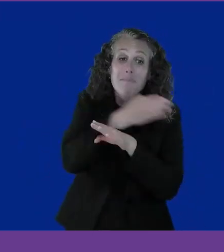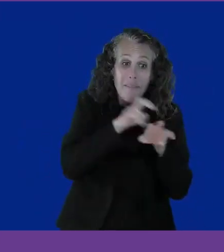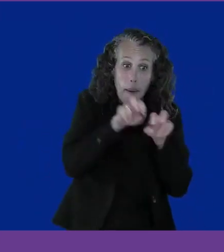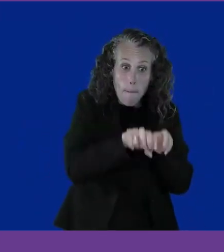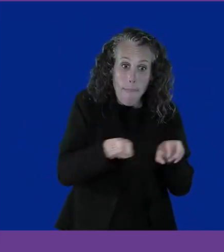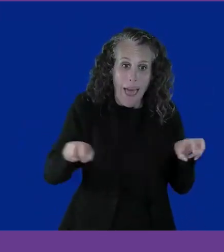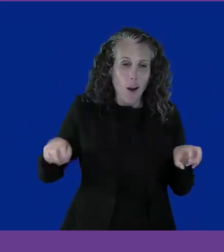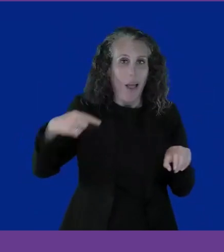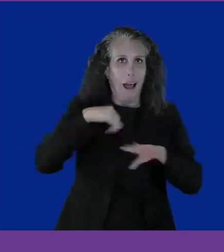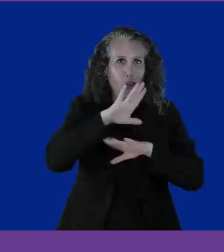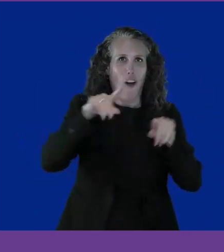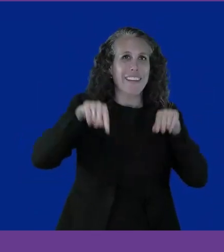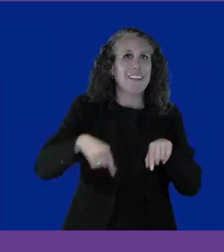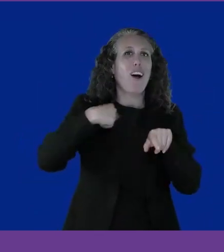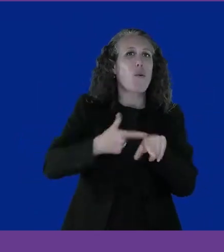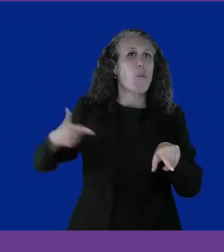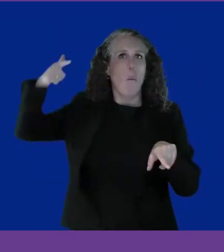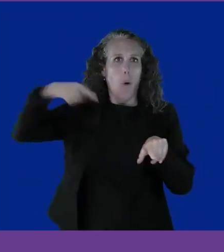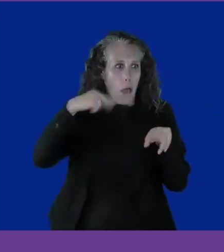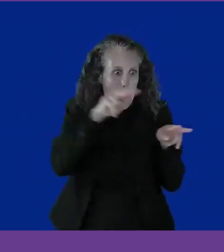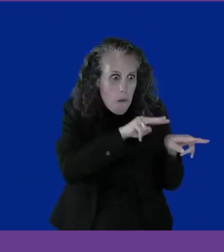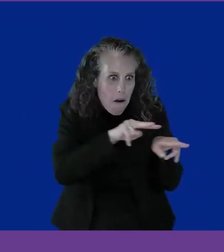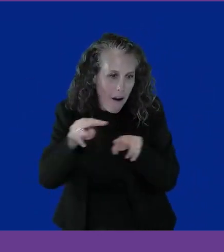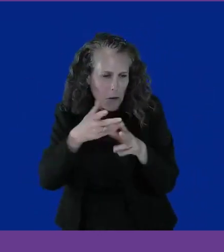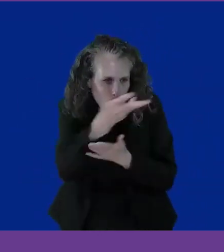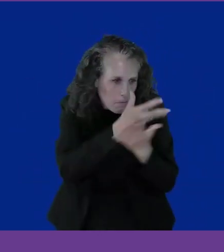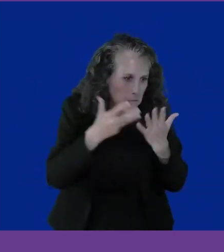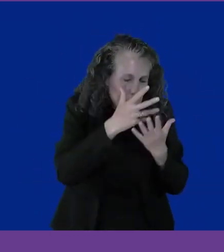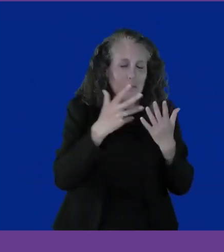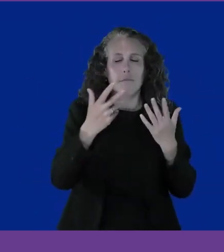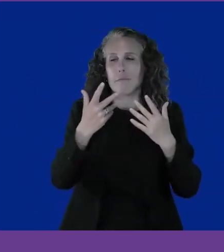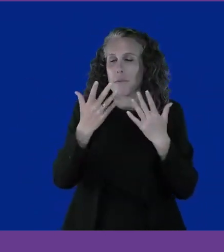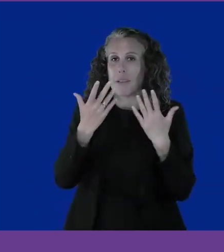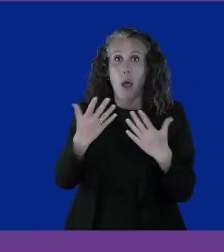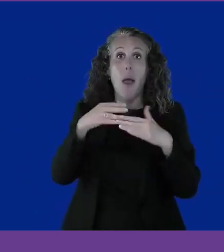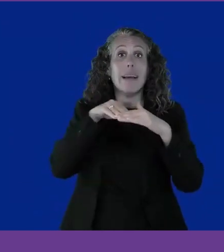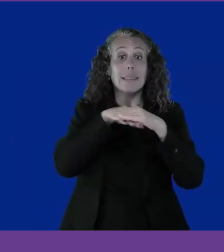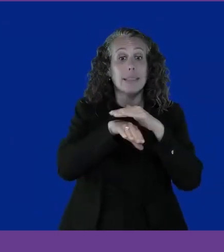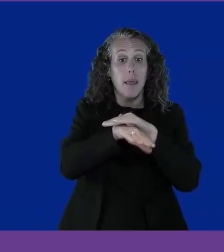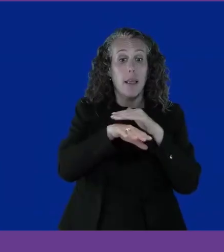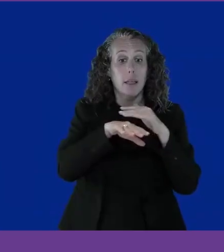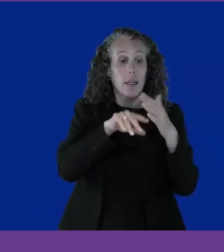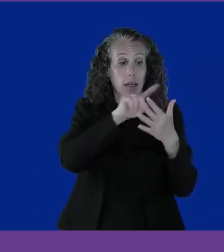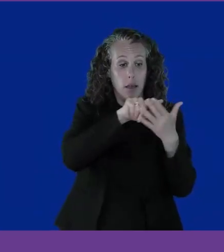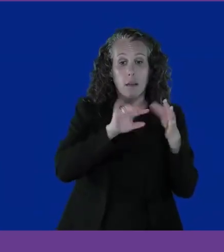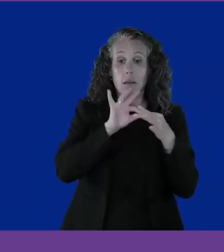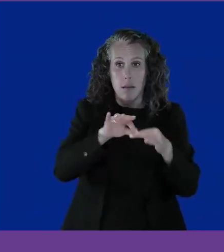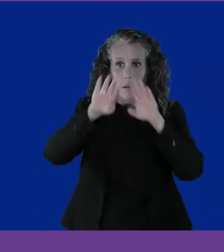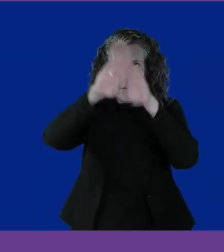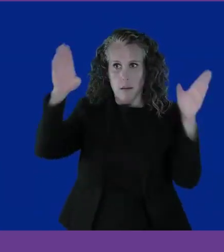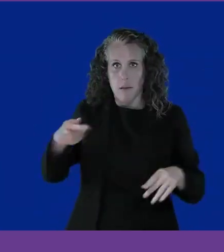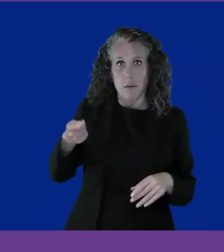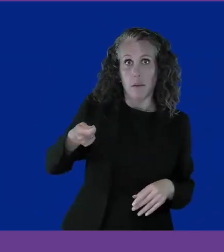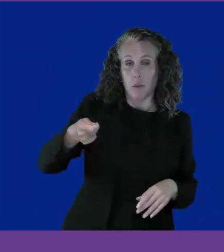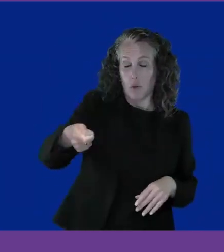was following remotely on how the accessibility requirements apply to ATMs, to payment terminals,